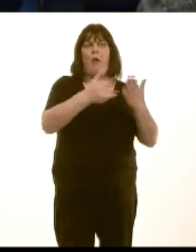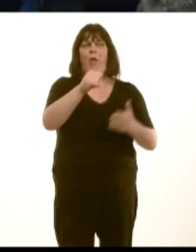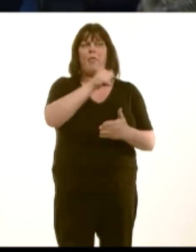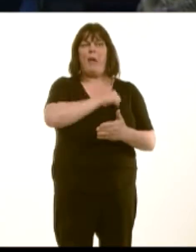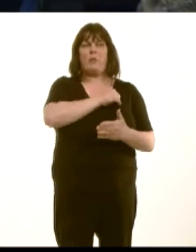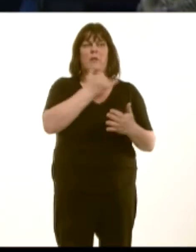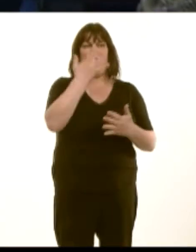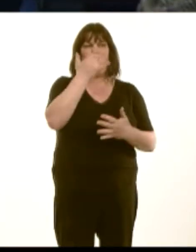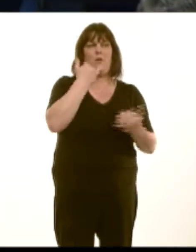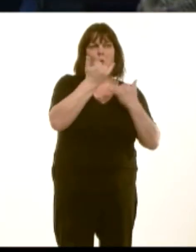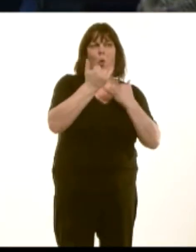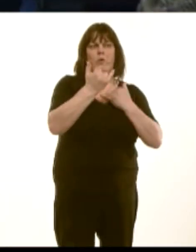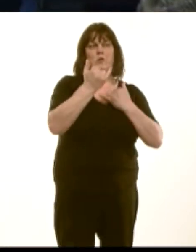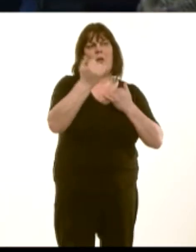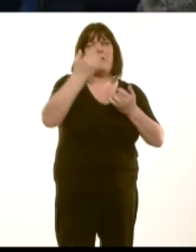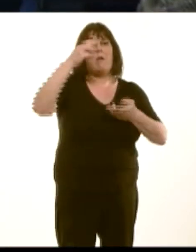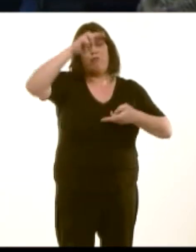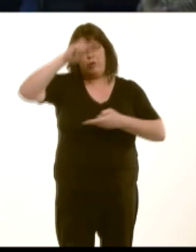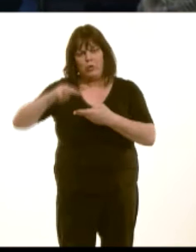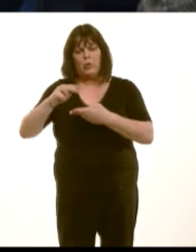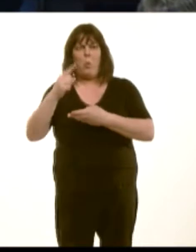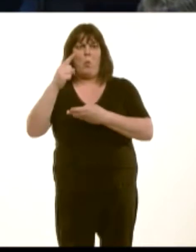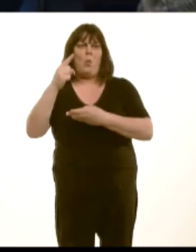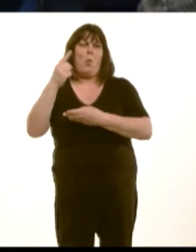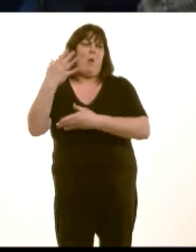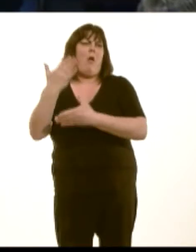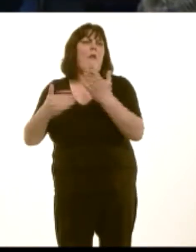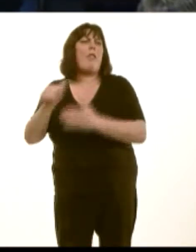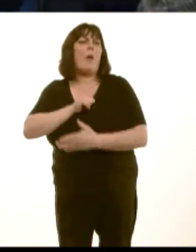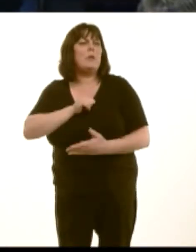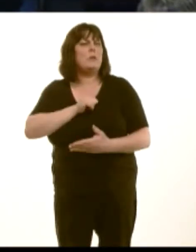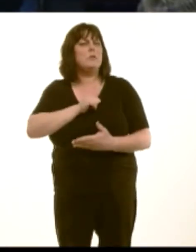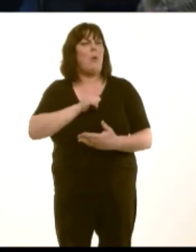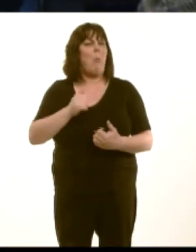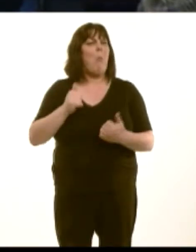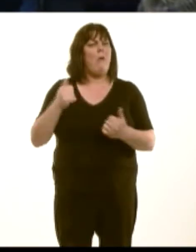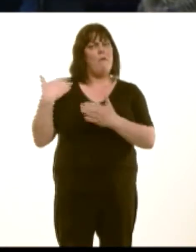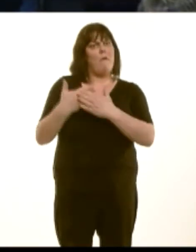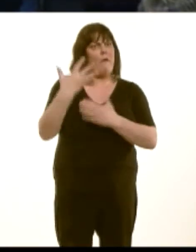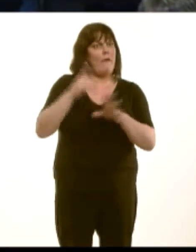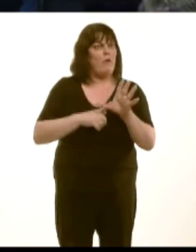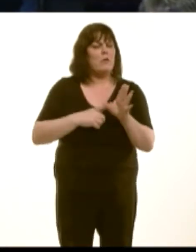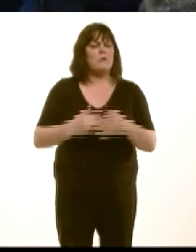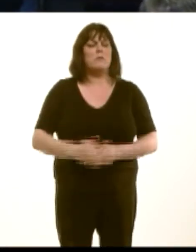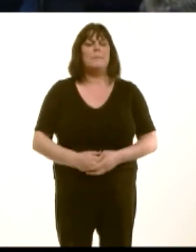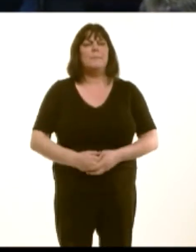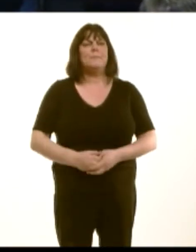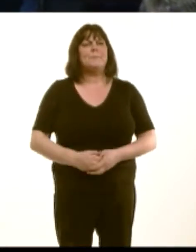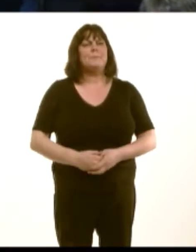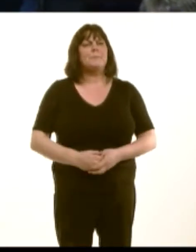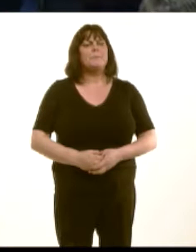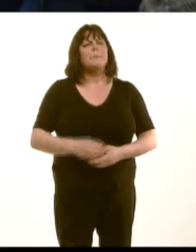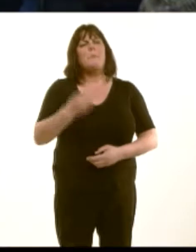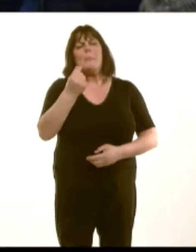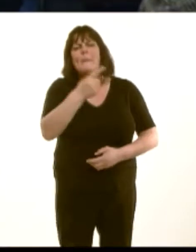to some 1,200, so that figure has halved over that period of 5 years. And isn't it true to say that